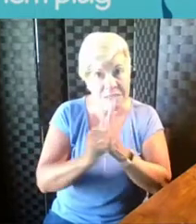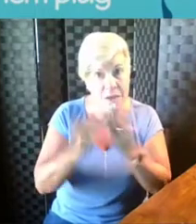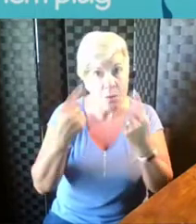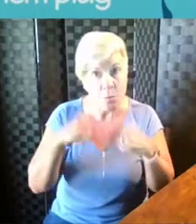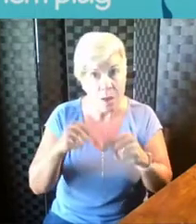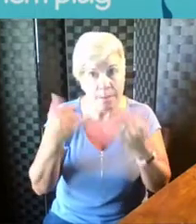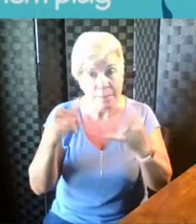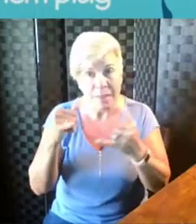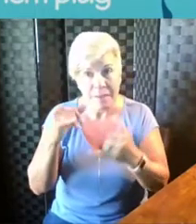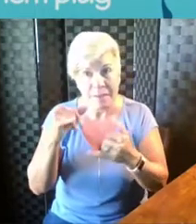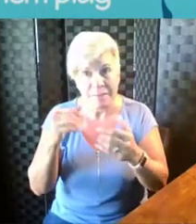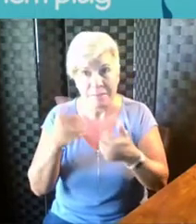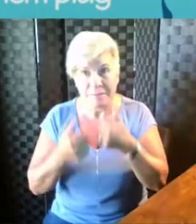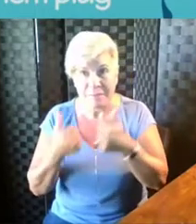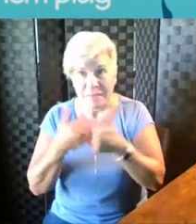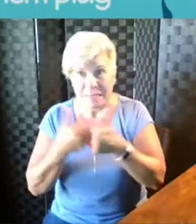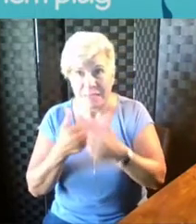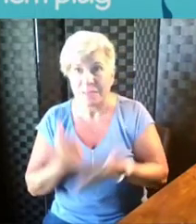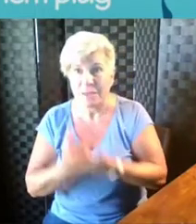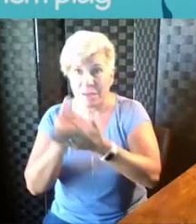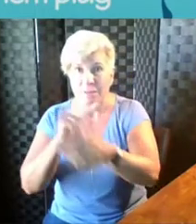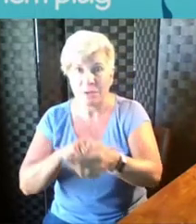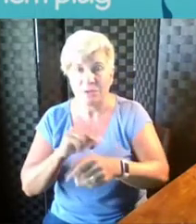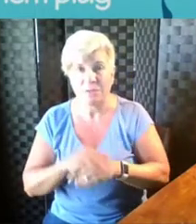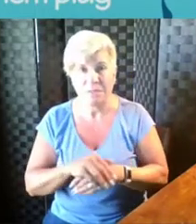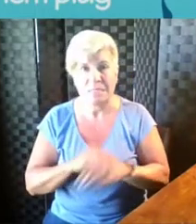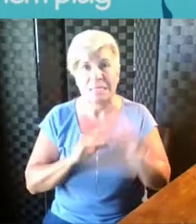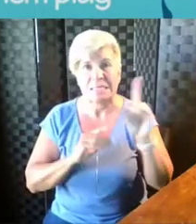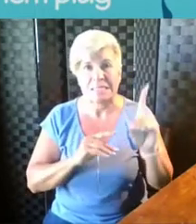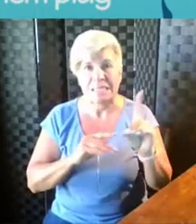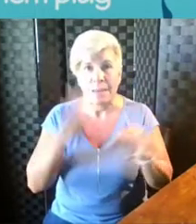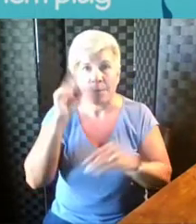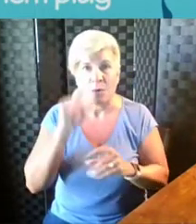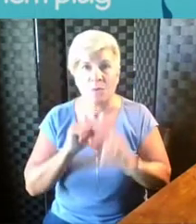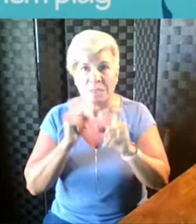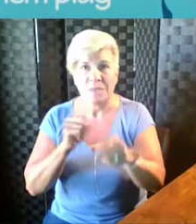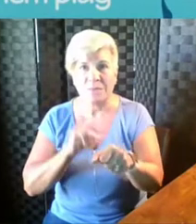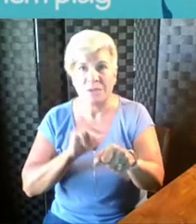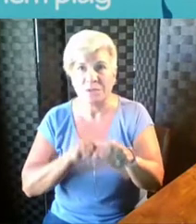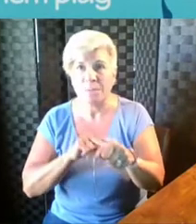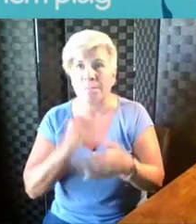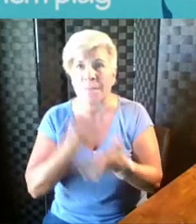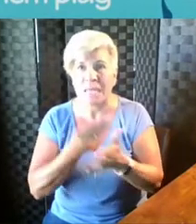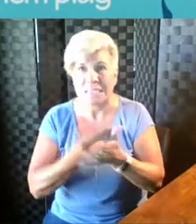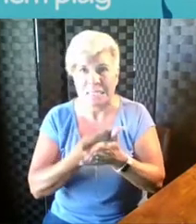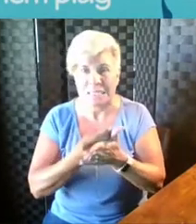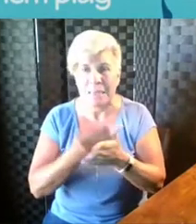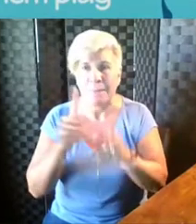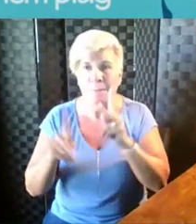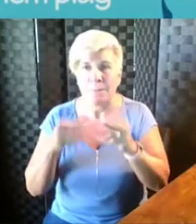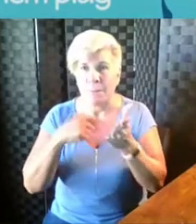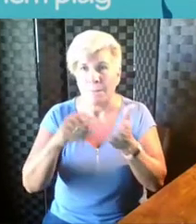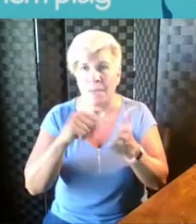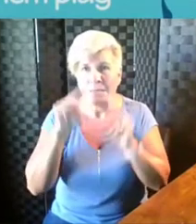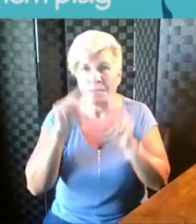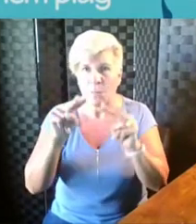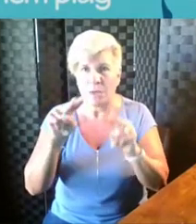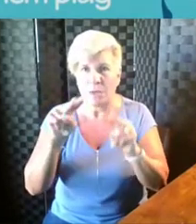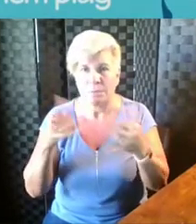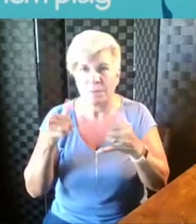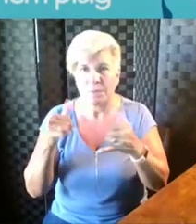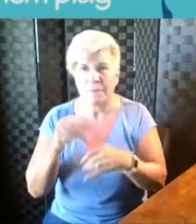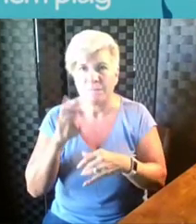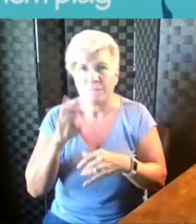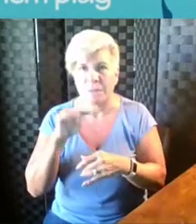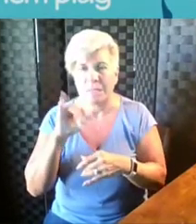skills while playing Fortnite that might help nurses. Or D, the boys will give the nurses the money people pay to watch them